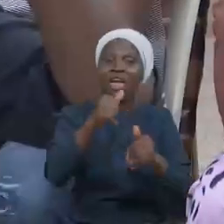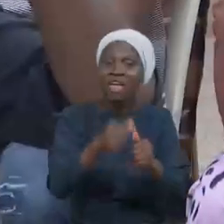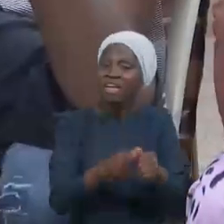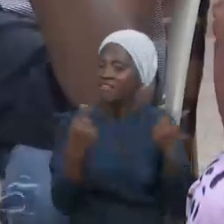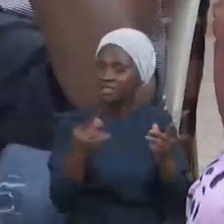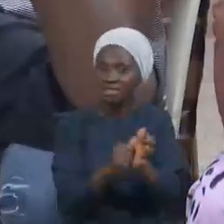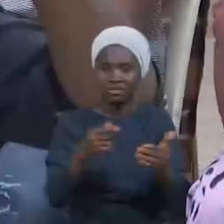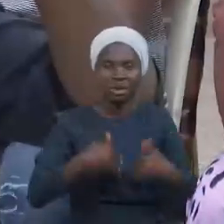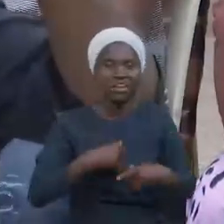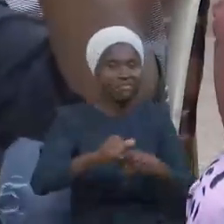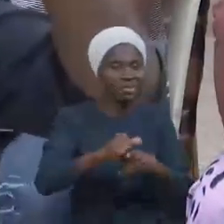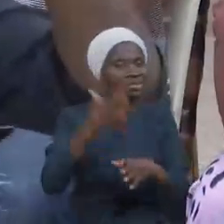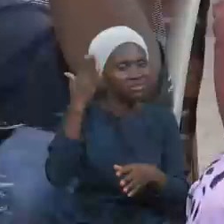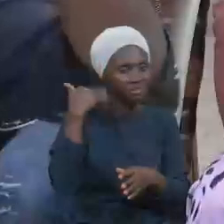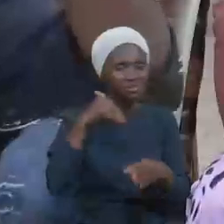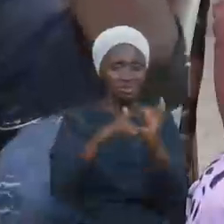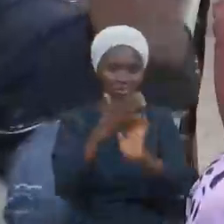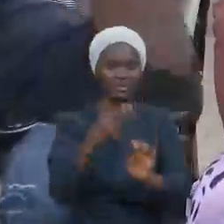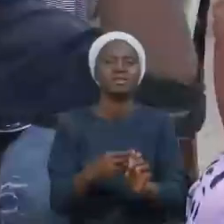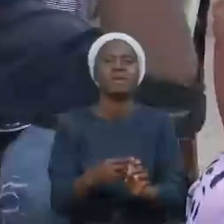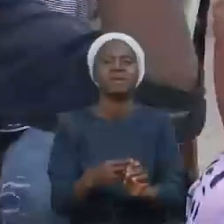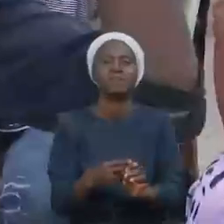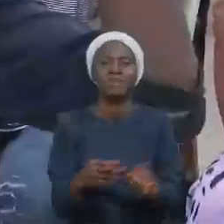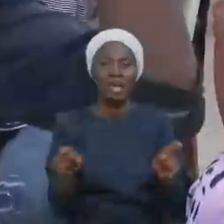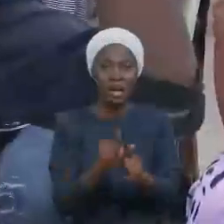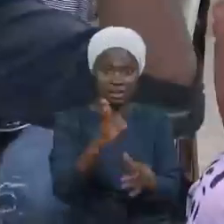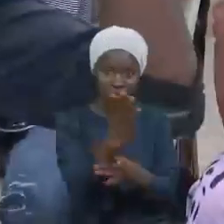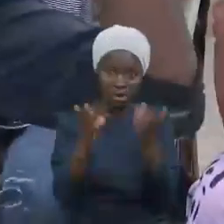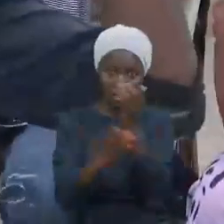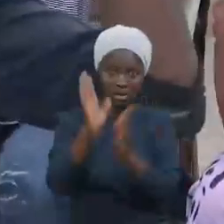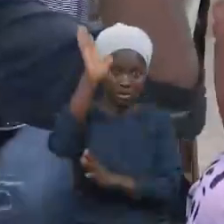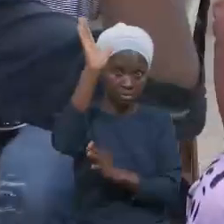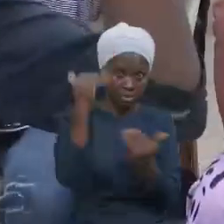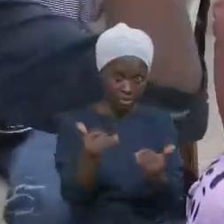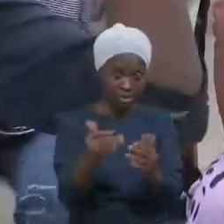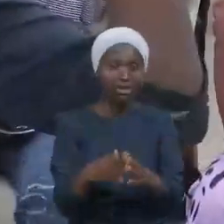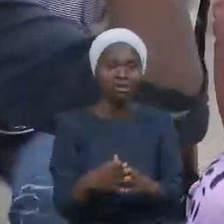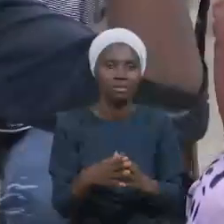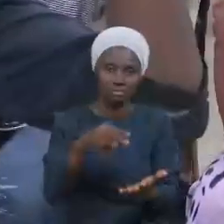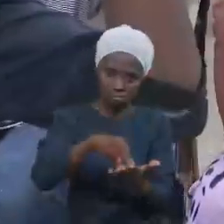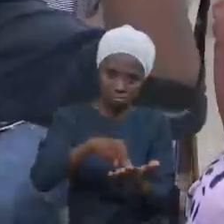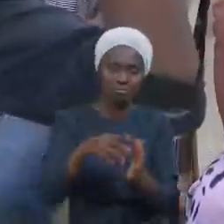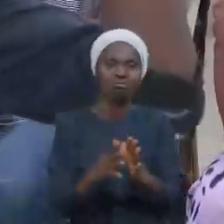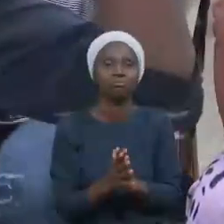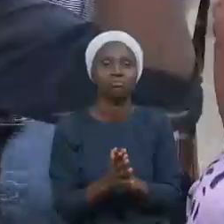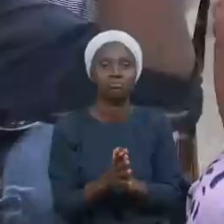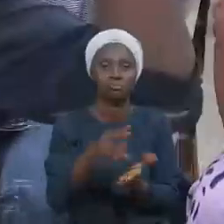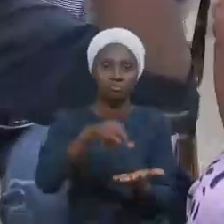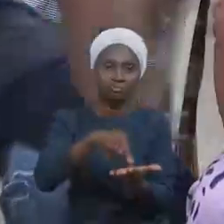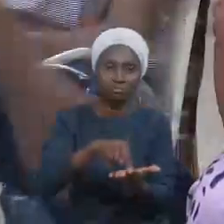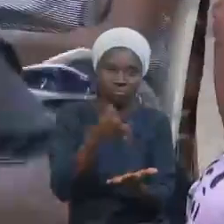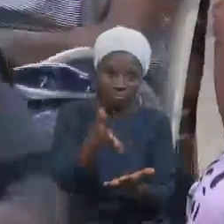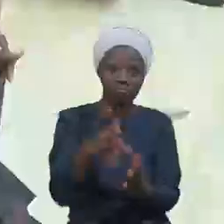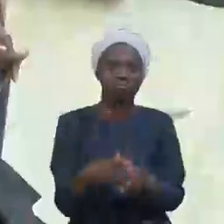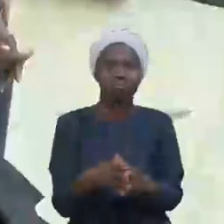ever committed in Jesus' name. As we're raising up your hand, please stand up where you are. In